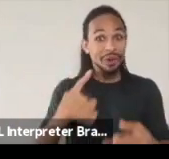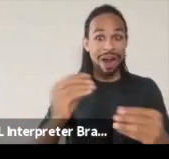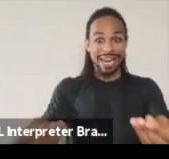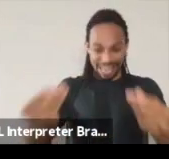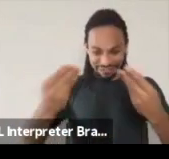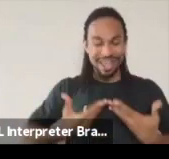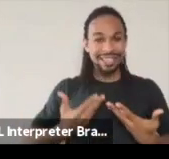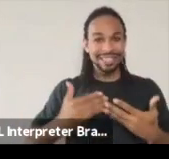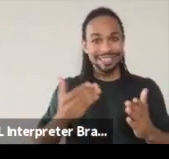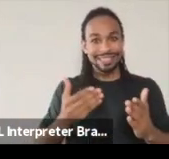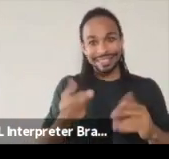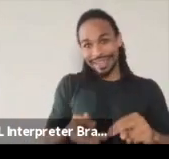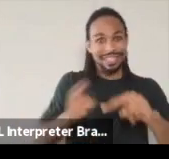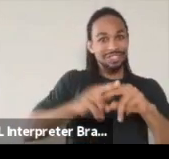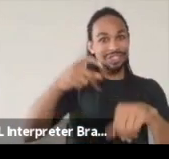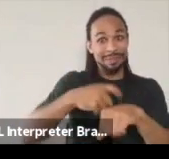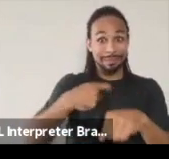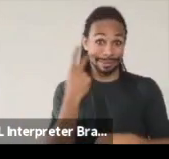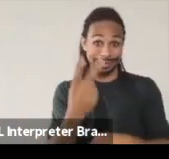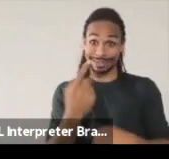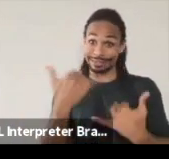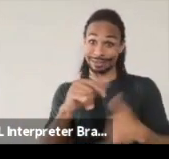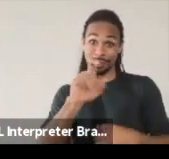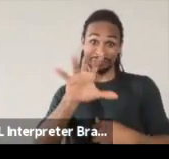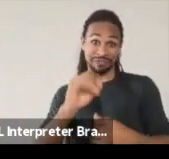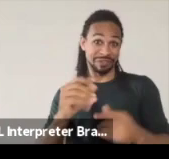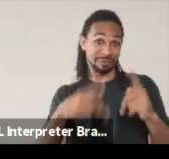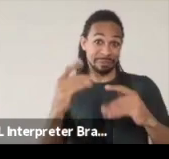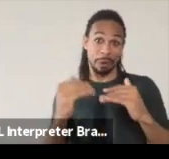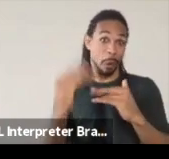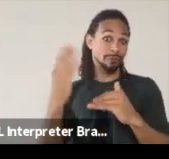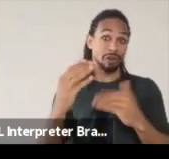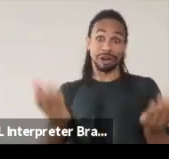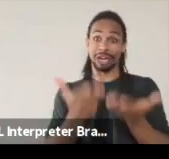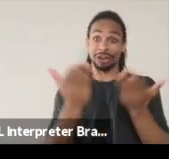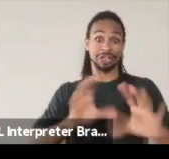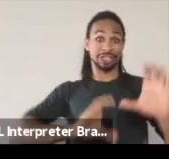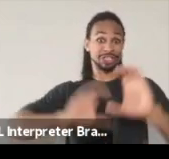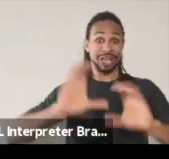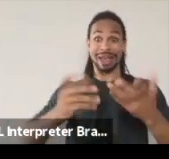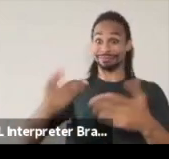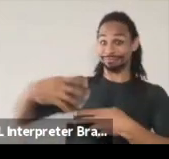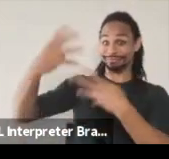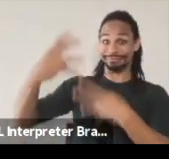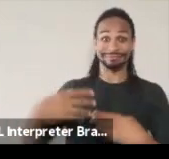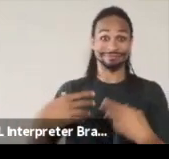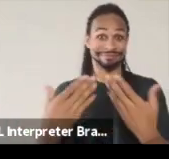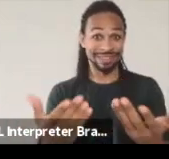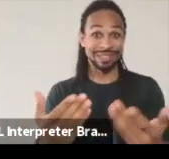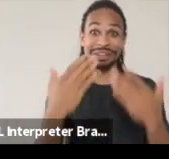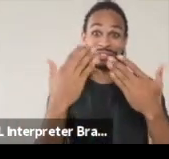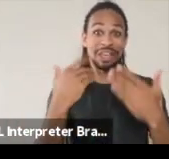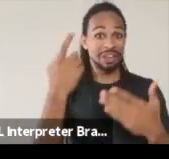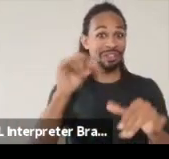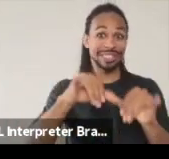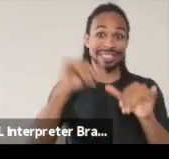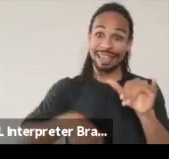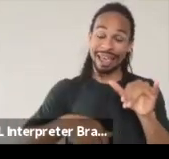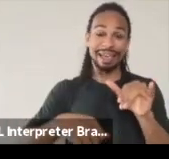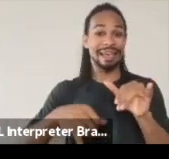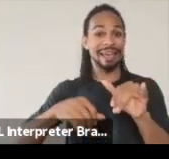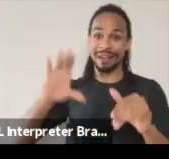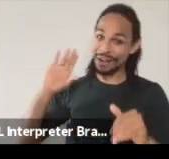still over 150 people in the chat. And so thank you so much for being with us through the